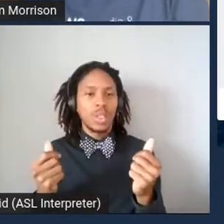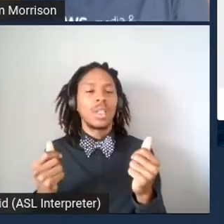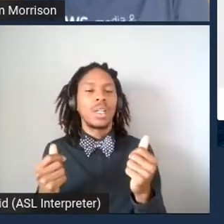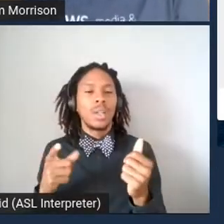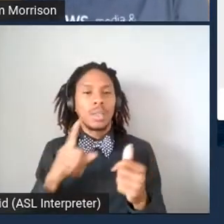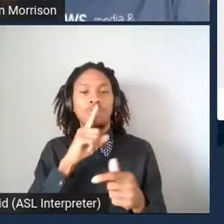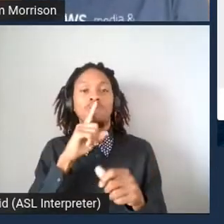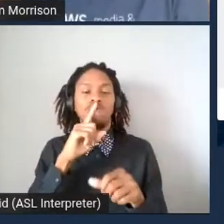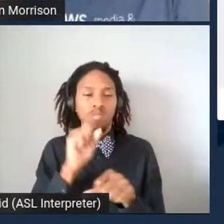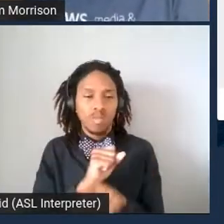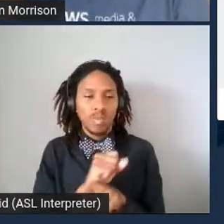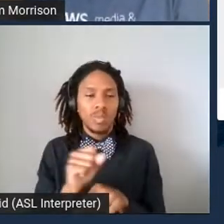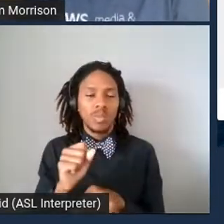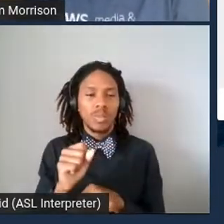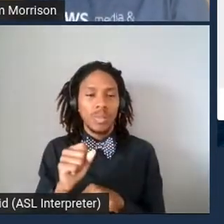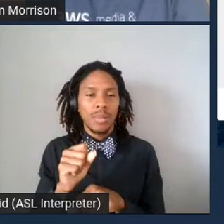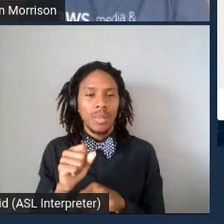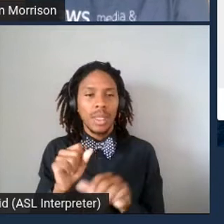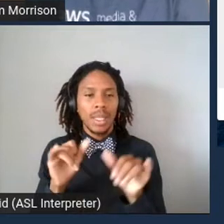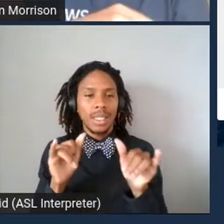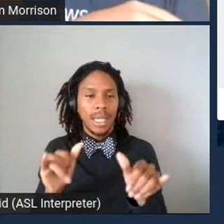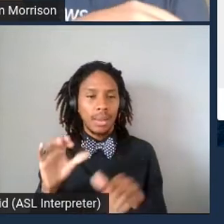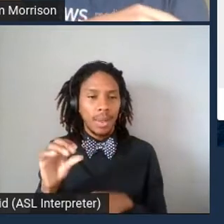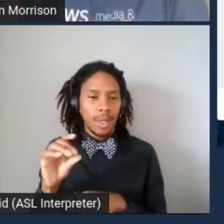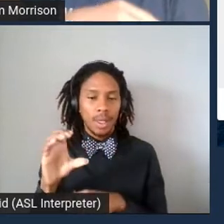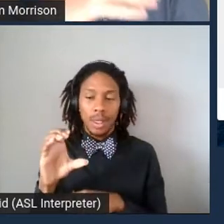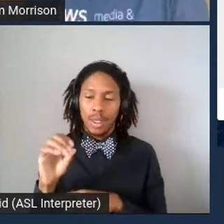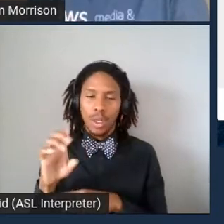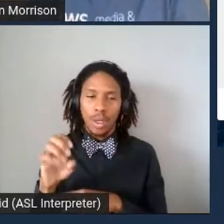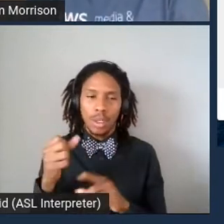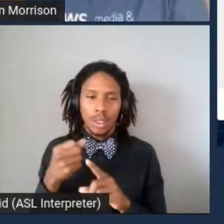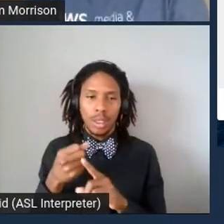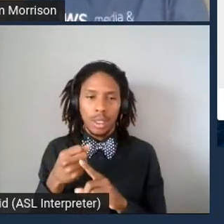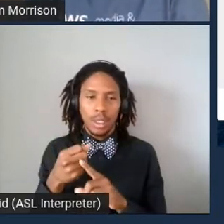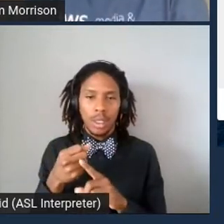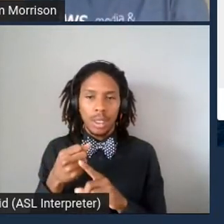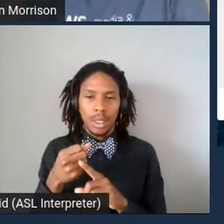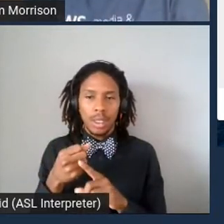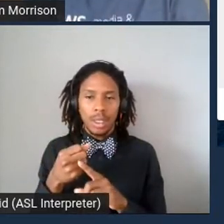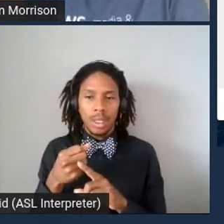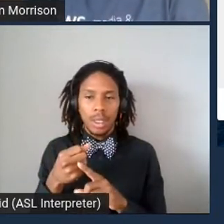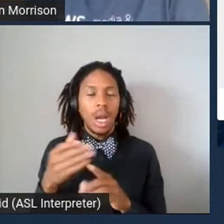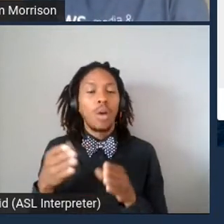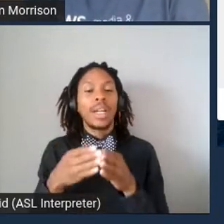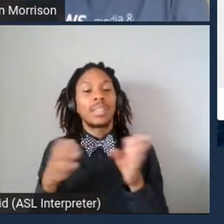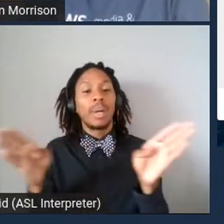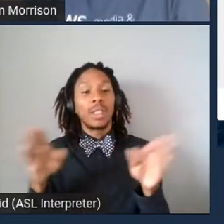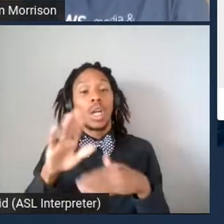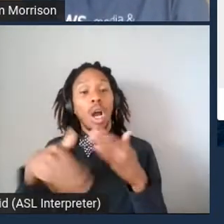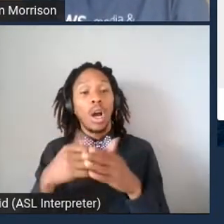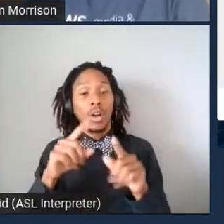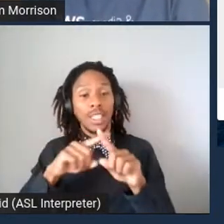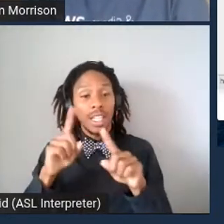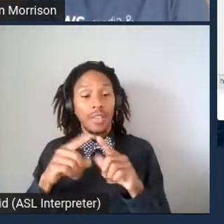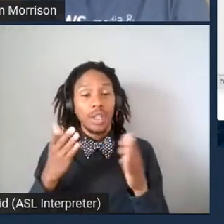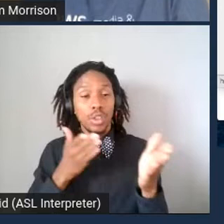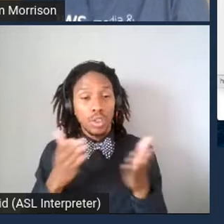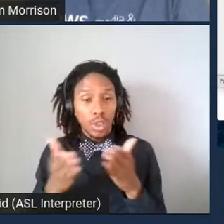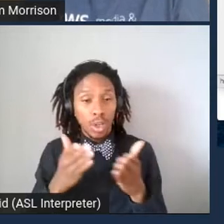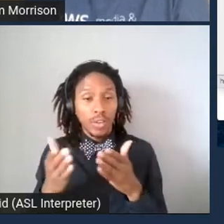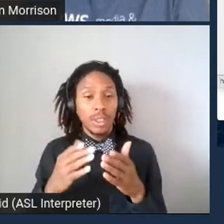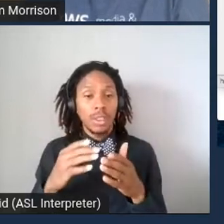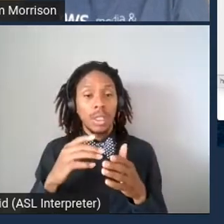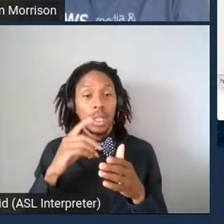a same code, but it's expanded to all of the different services. So transcribe,